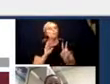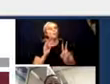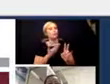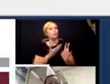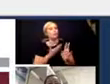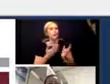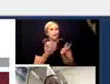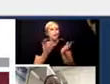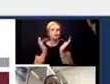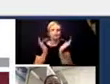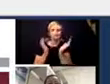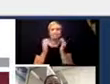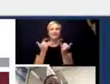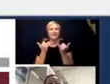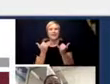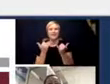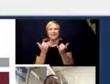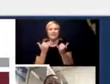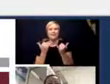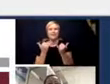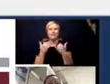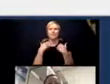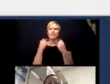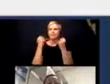We've received significant numbers of questions.